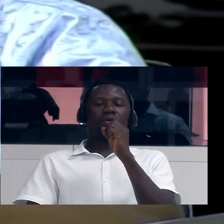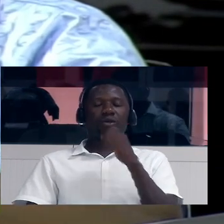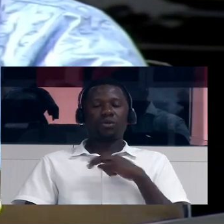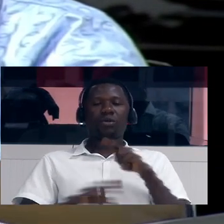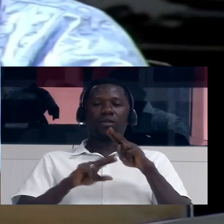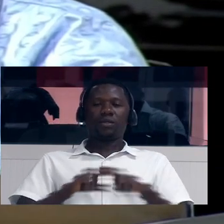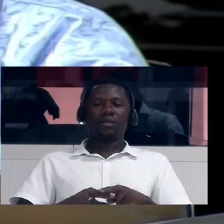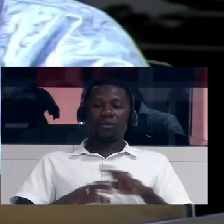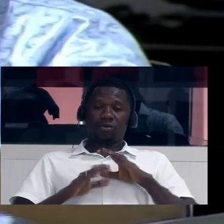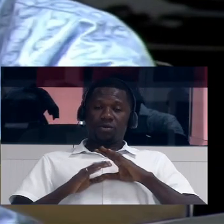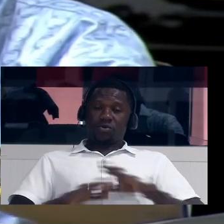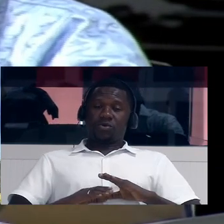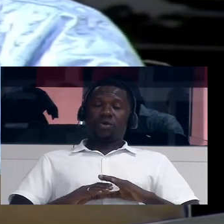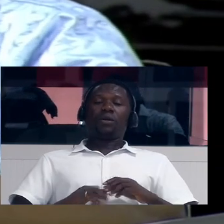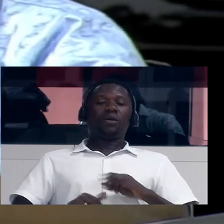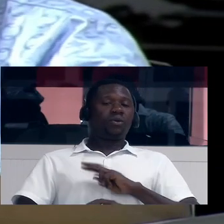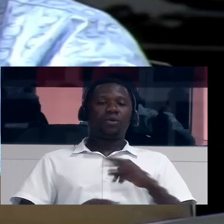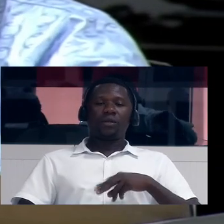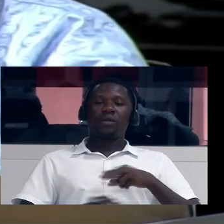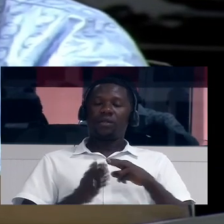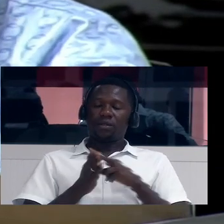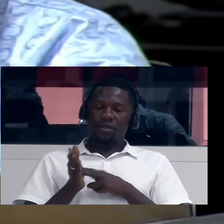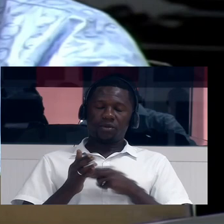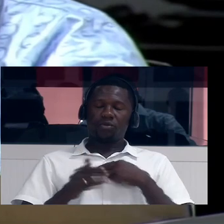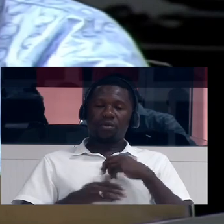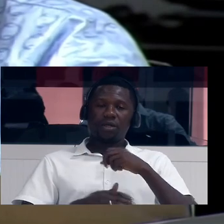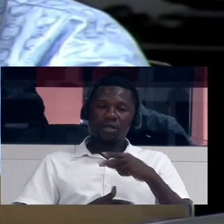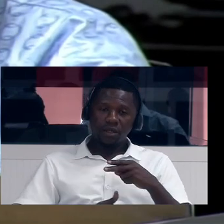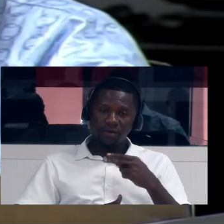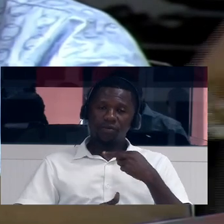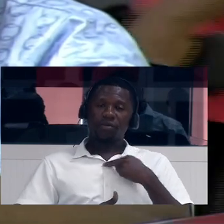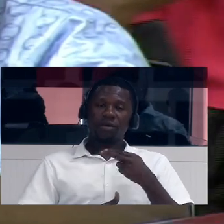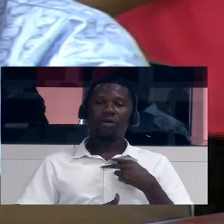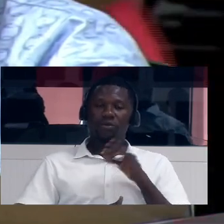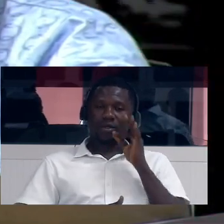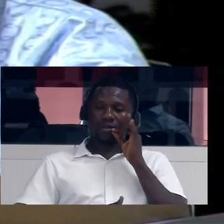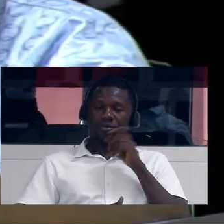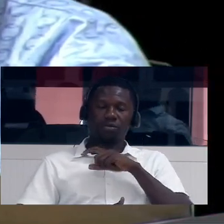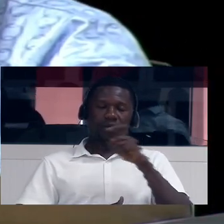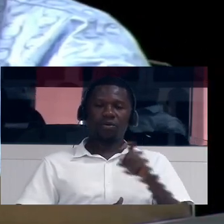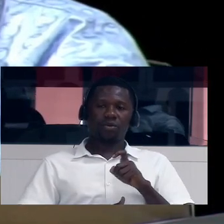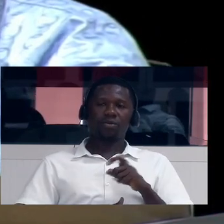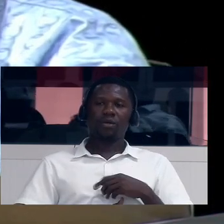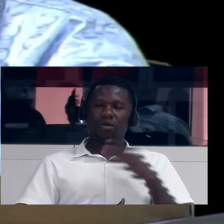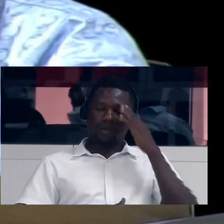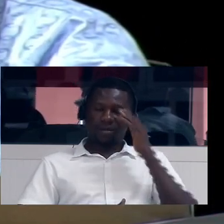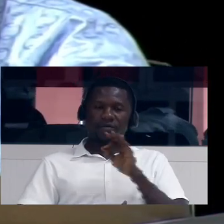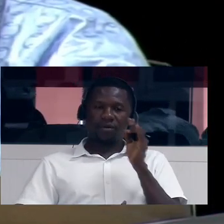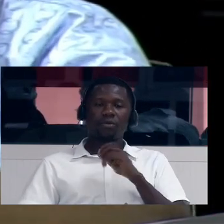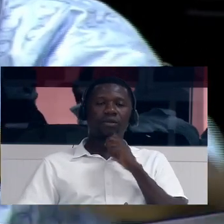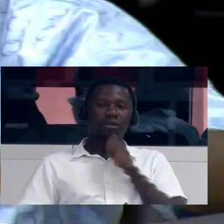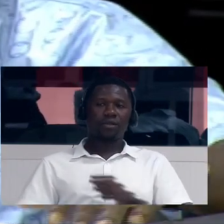sit comfortably and would not need to be leaning forward as you respond to my questions. And thank you very much,